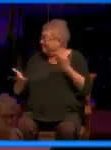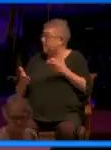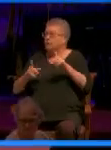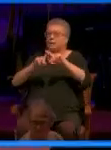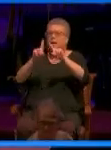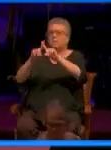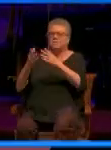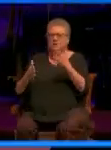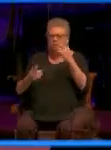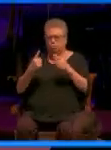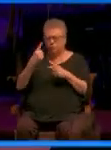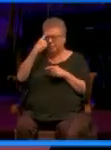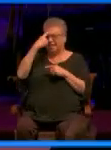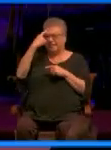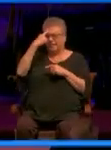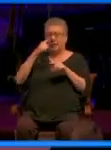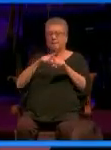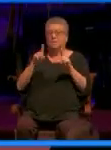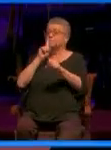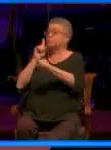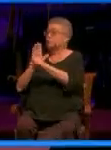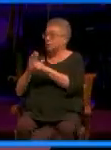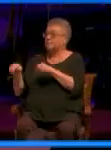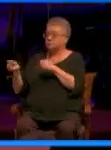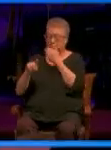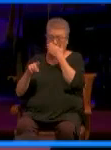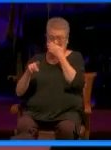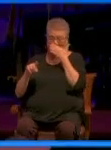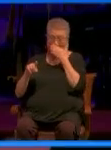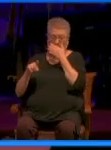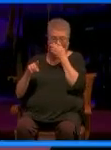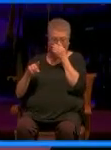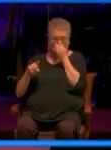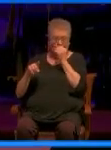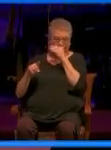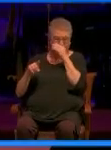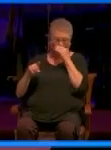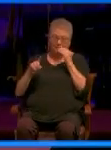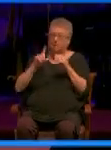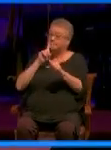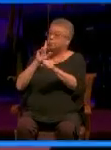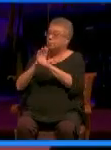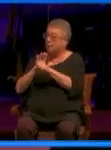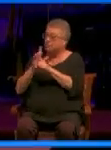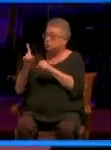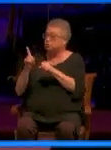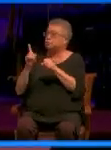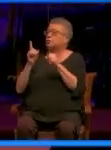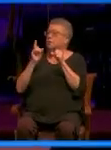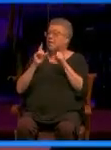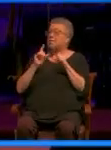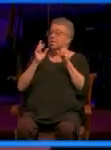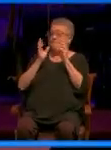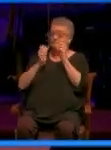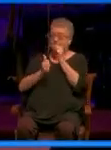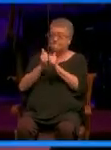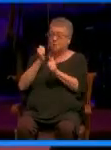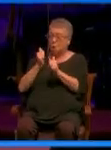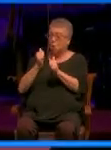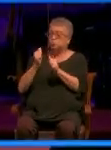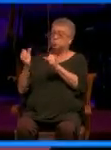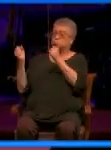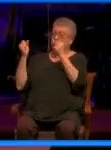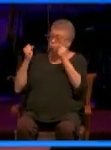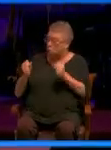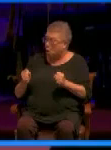of things you may think of, but I will guarantee you this. I will guarantee you that the poster children, the